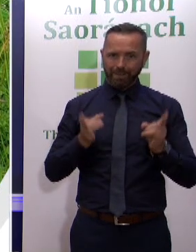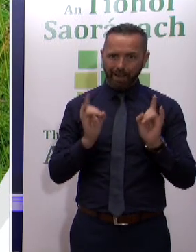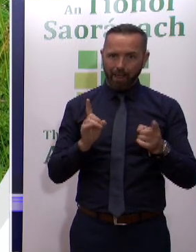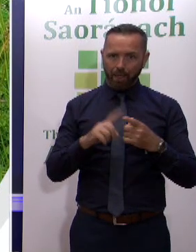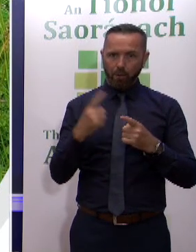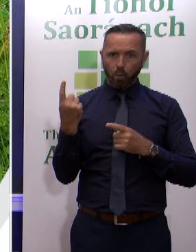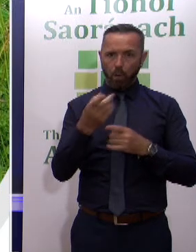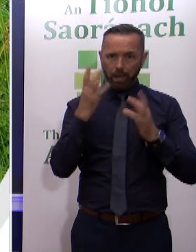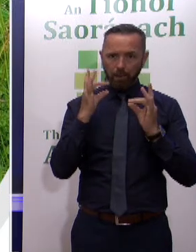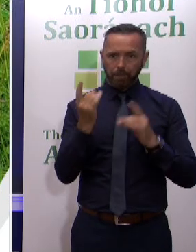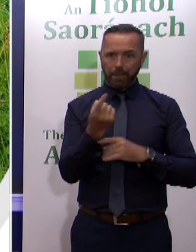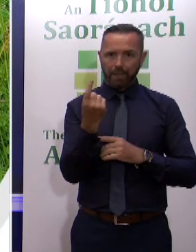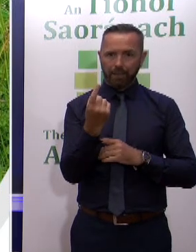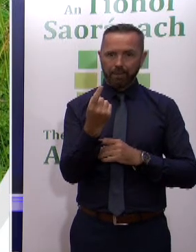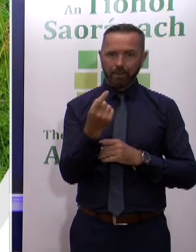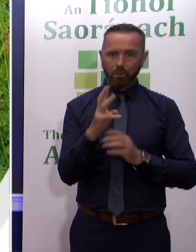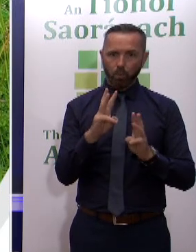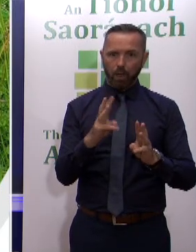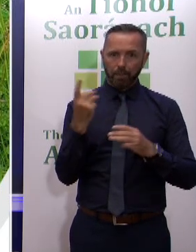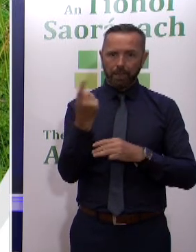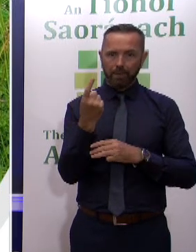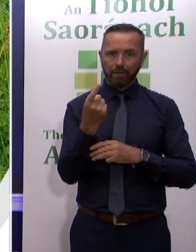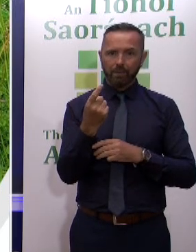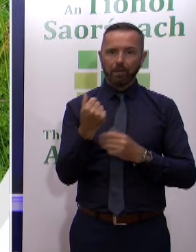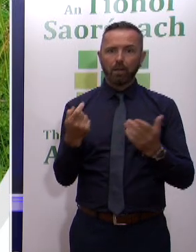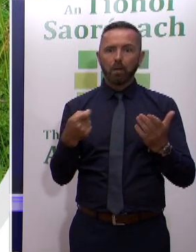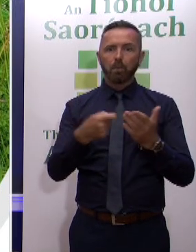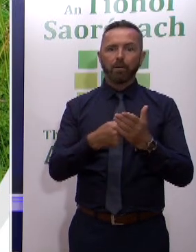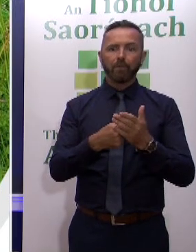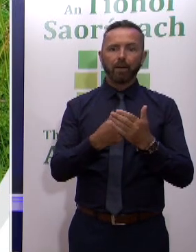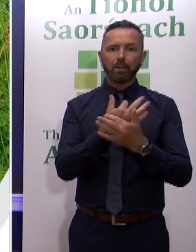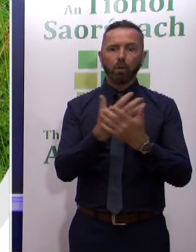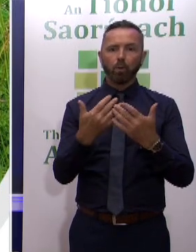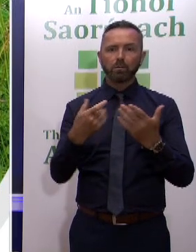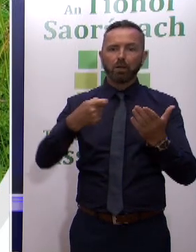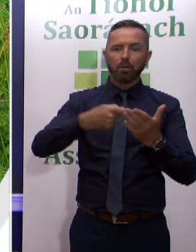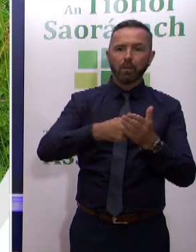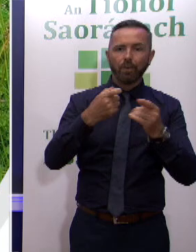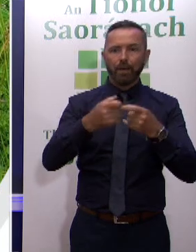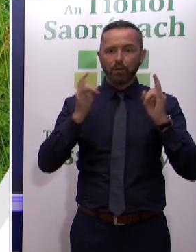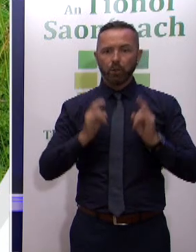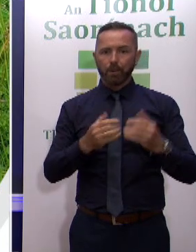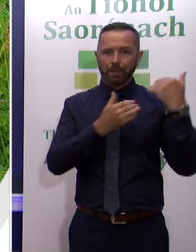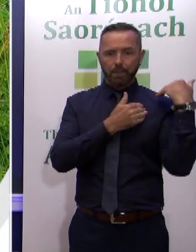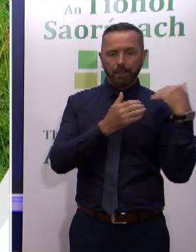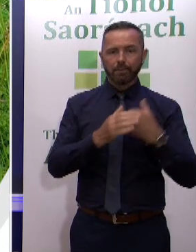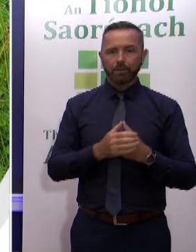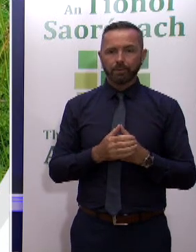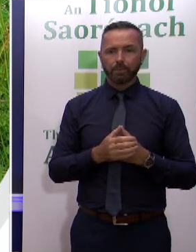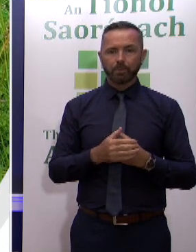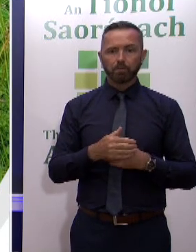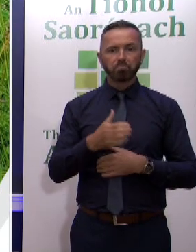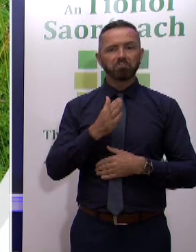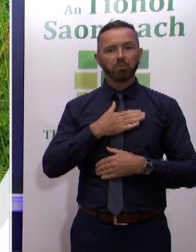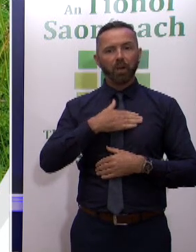and services, or these contributions, on which we depend and which our societies depend. We like to know